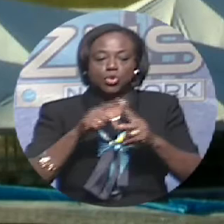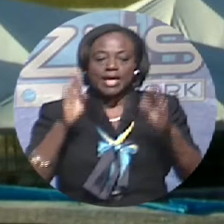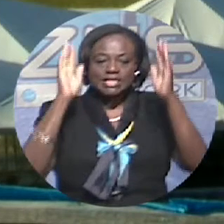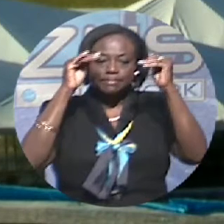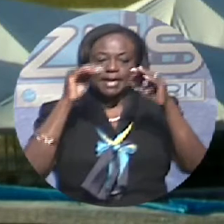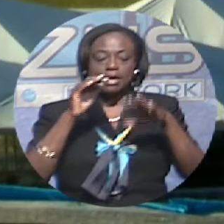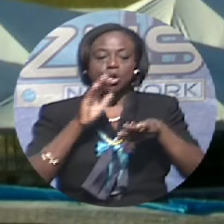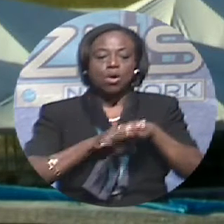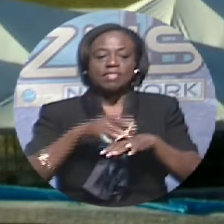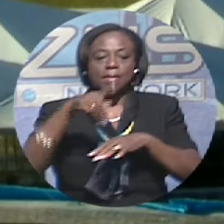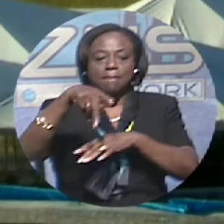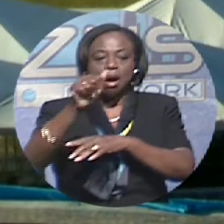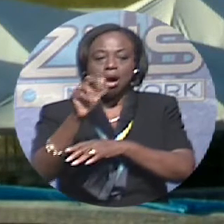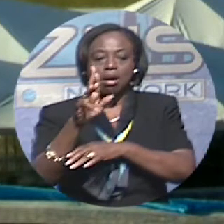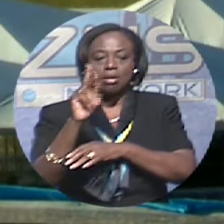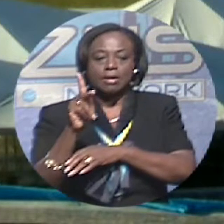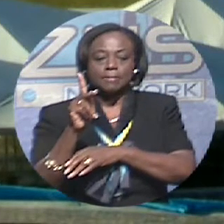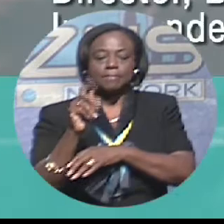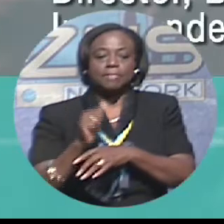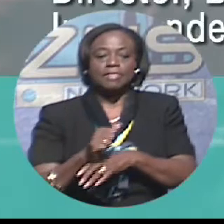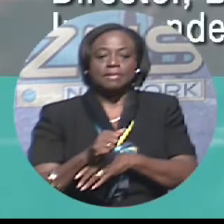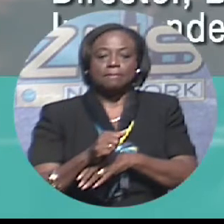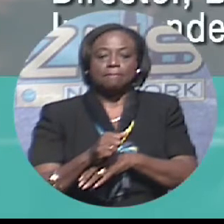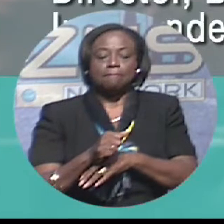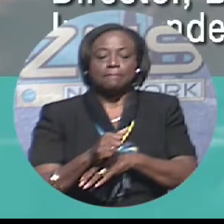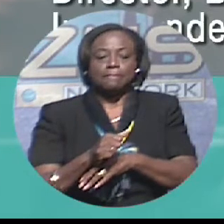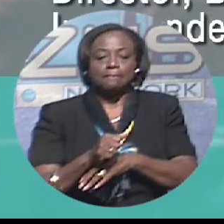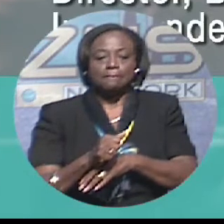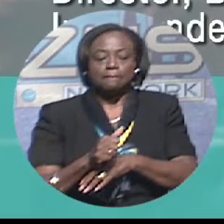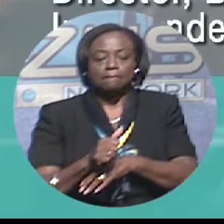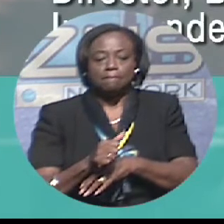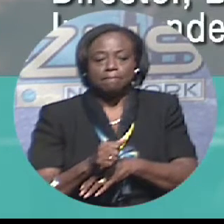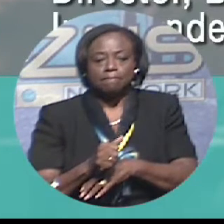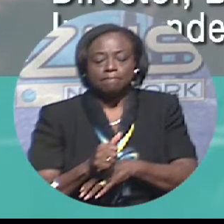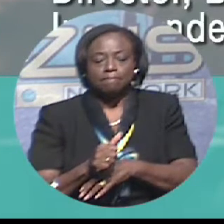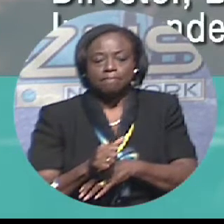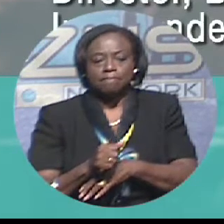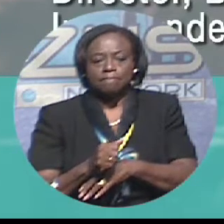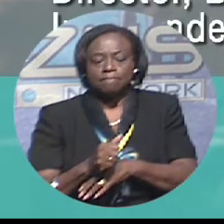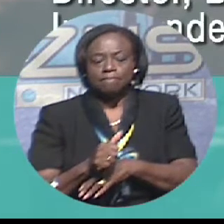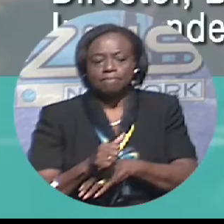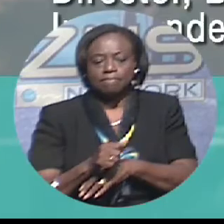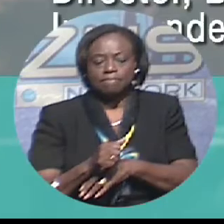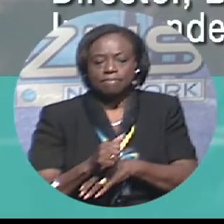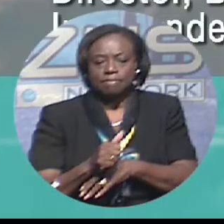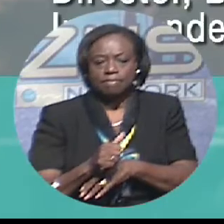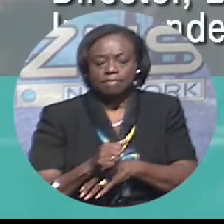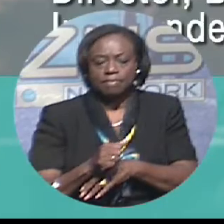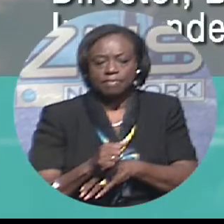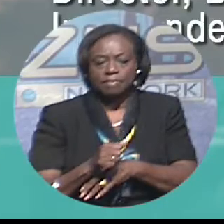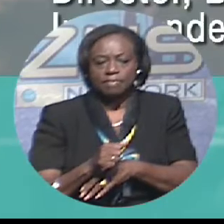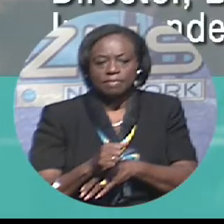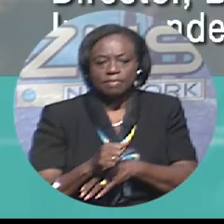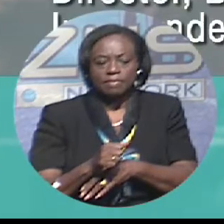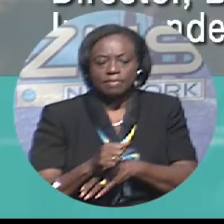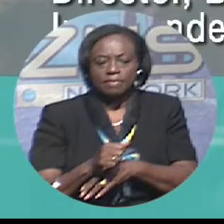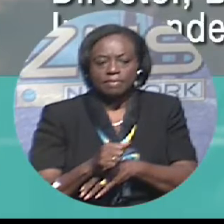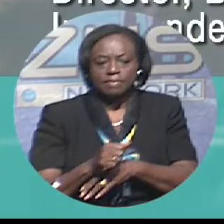Park. The highlight of our sort of demonstration this evening for me is our cultural show. That's going to